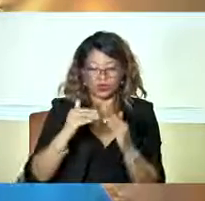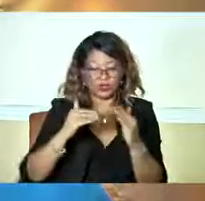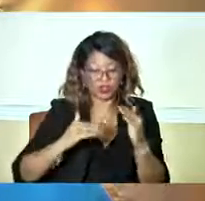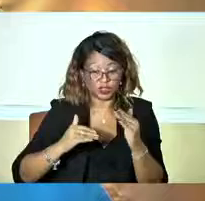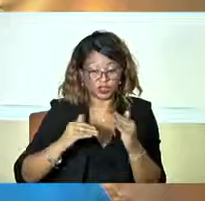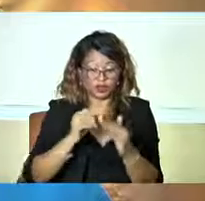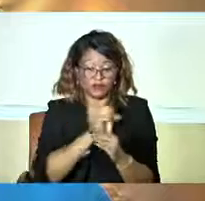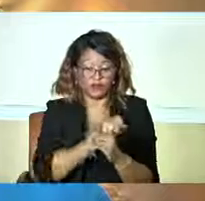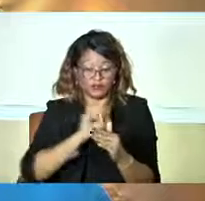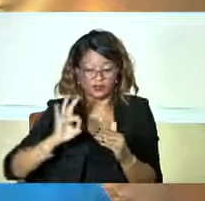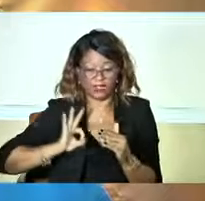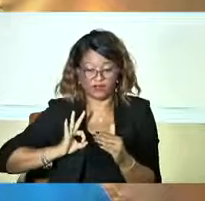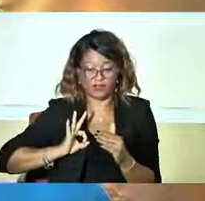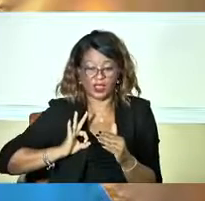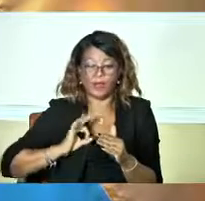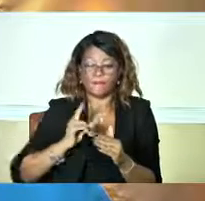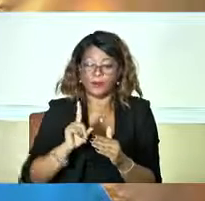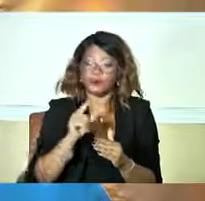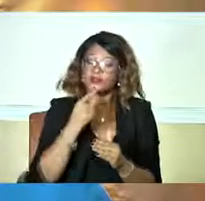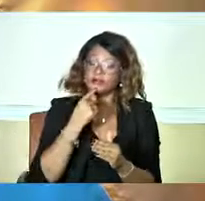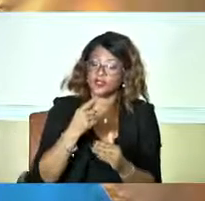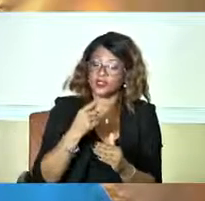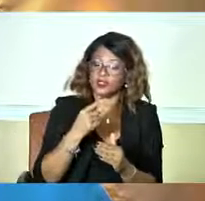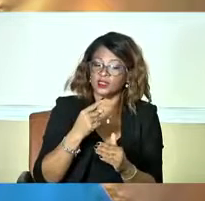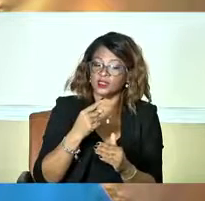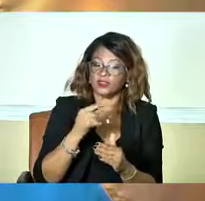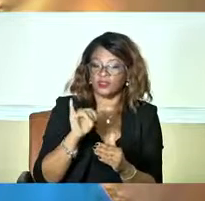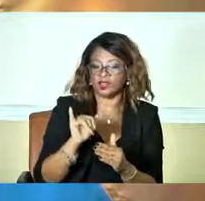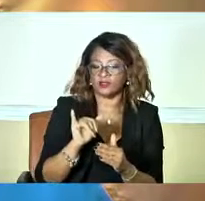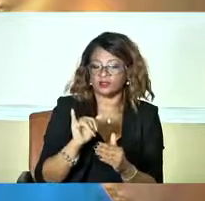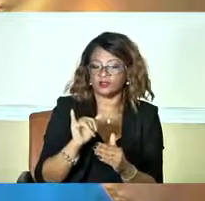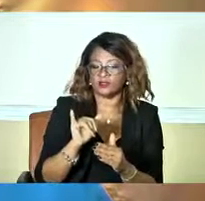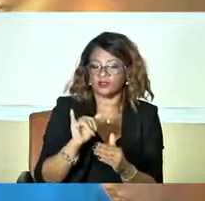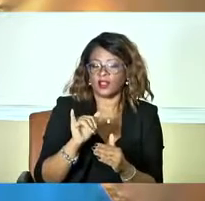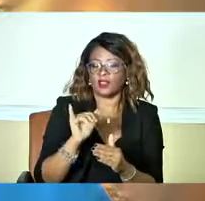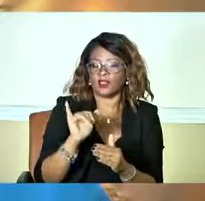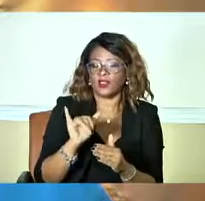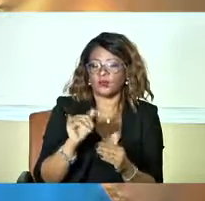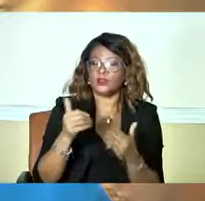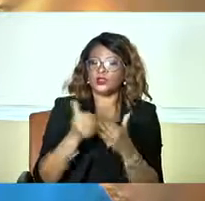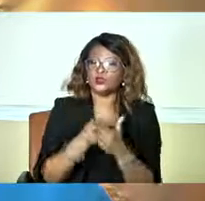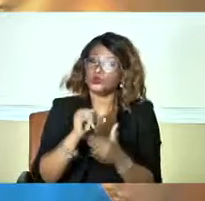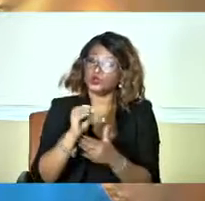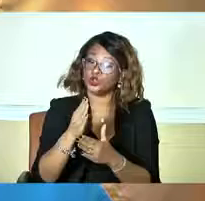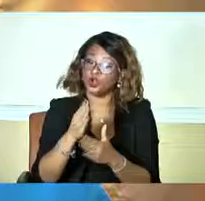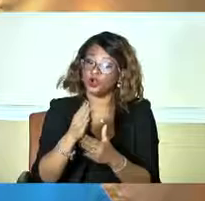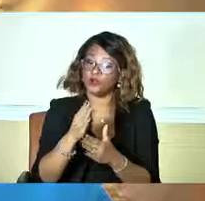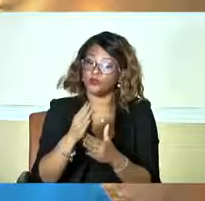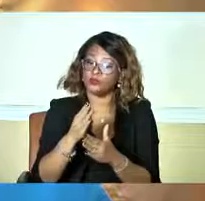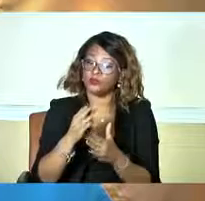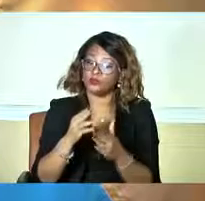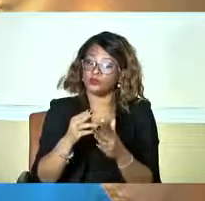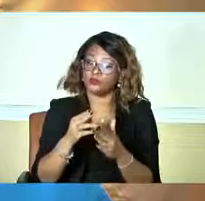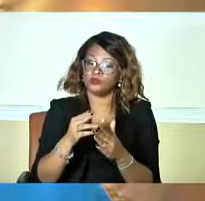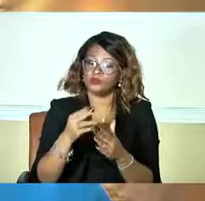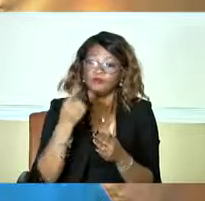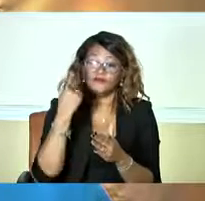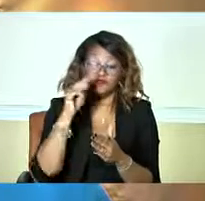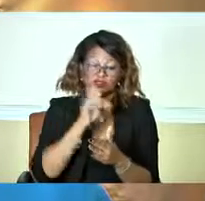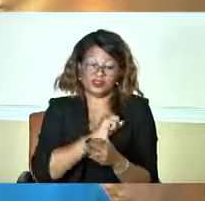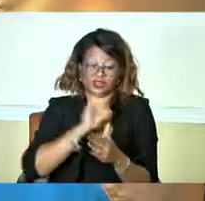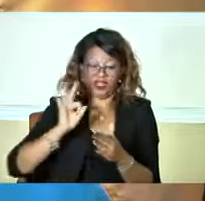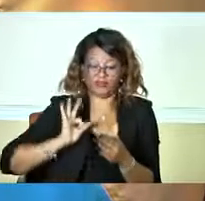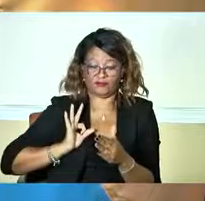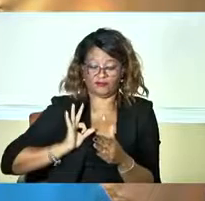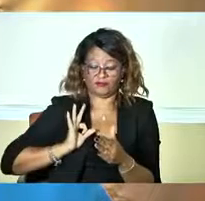in staff. What we have said, however, is that there will be new job roles for staff